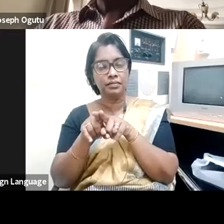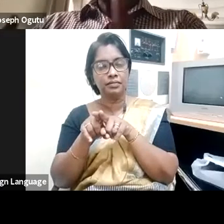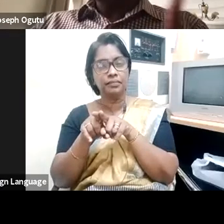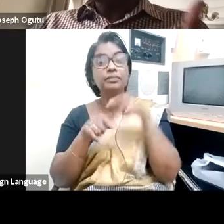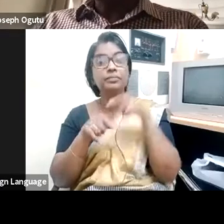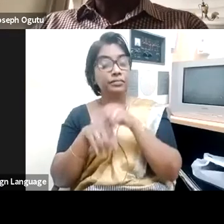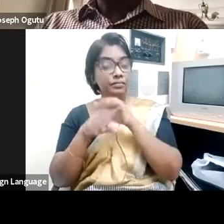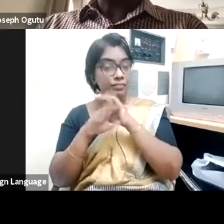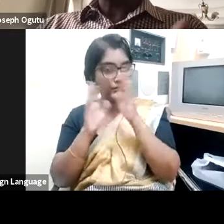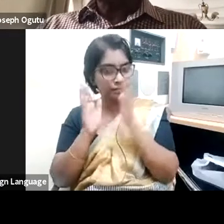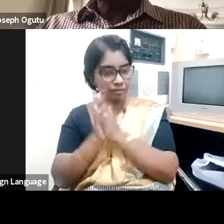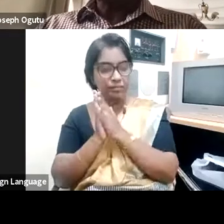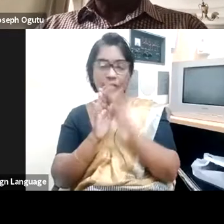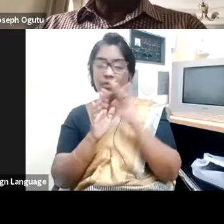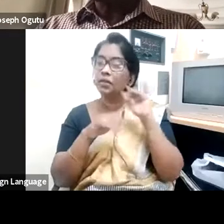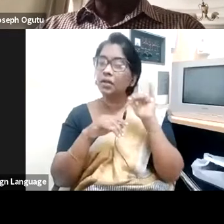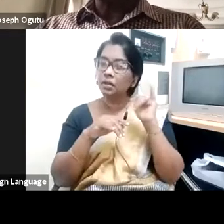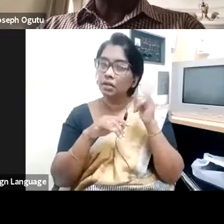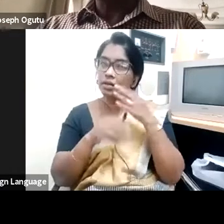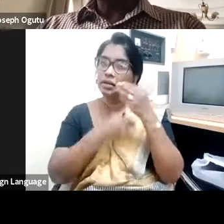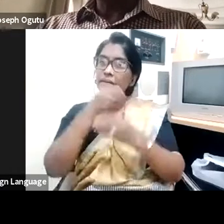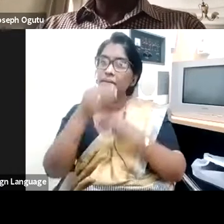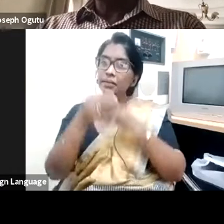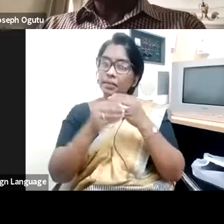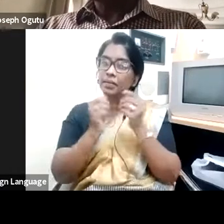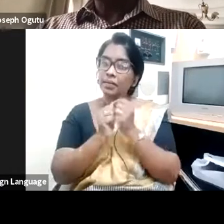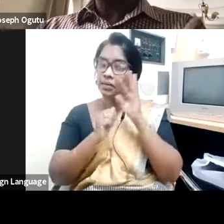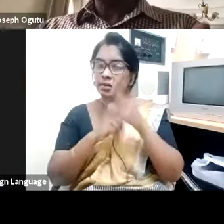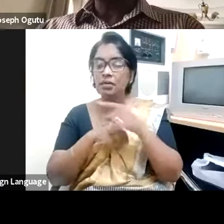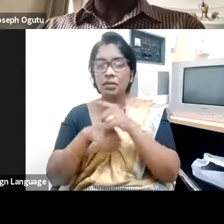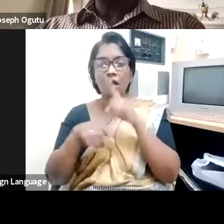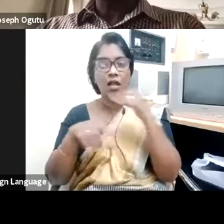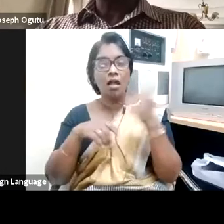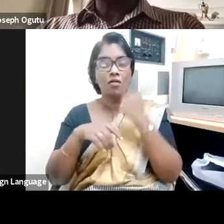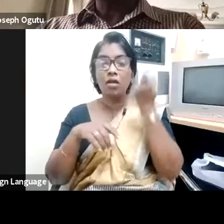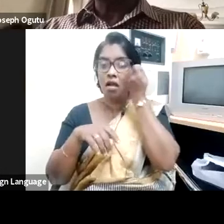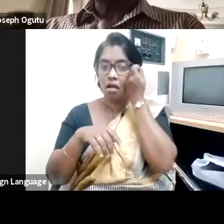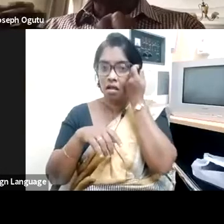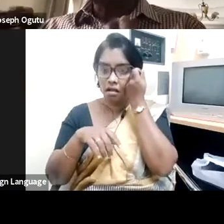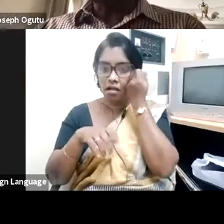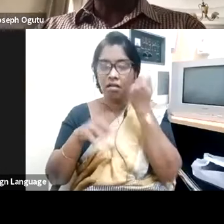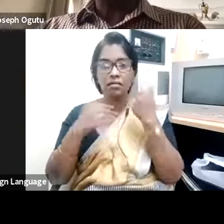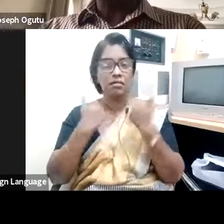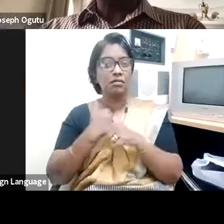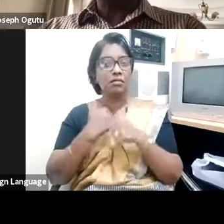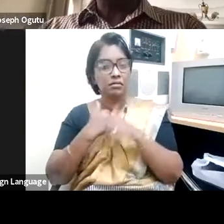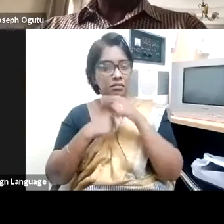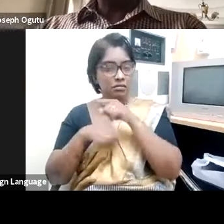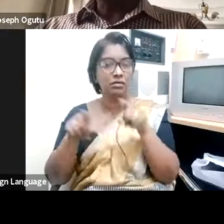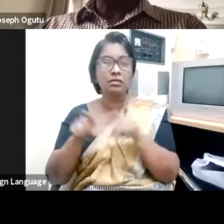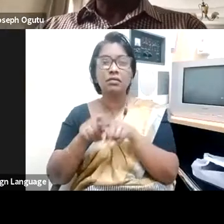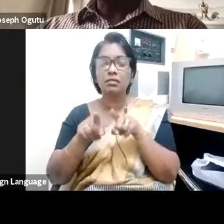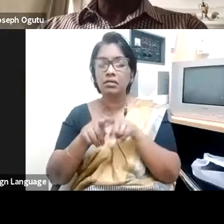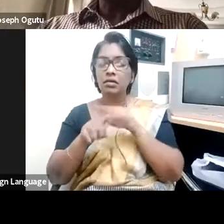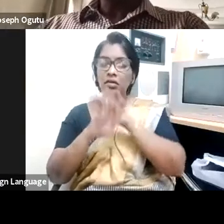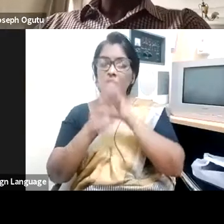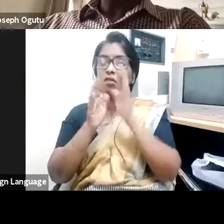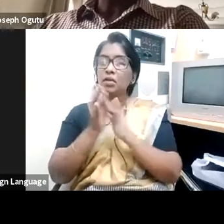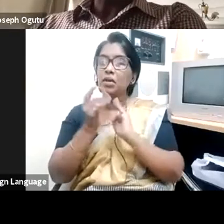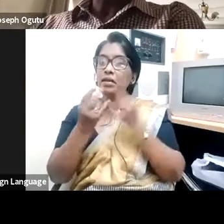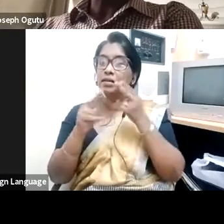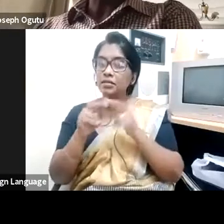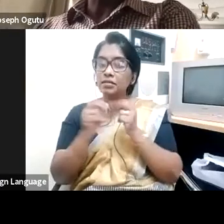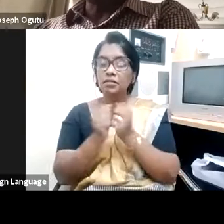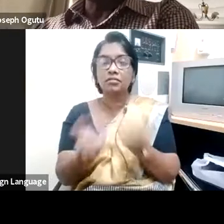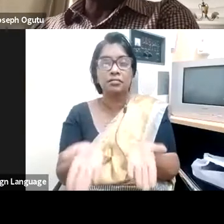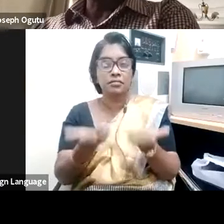enterprise. Encourage people to come up with ideas. We don't have time. I could have told you some of the bright ideas that have come even from